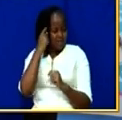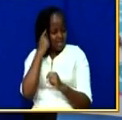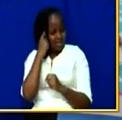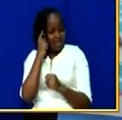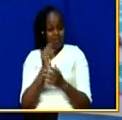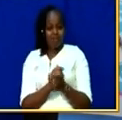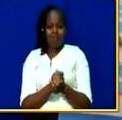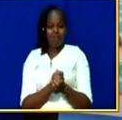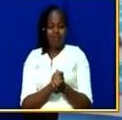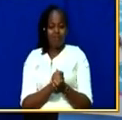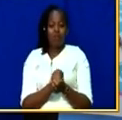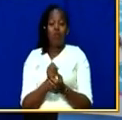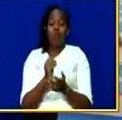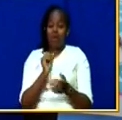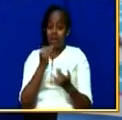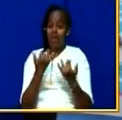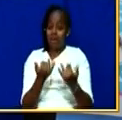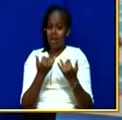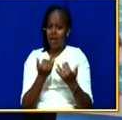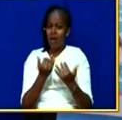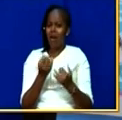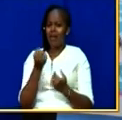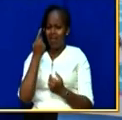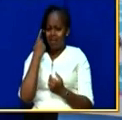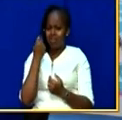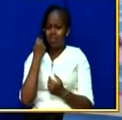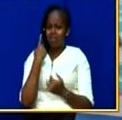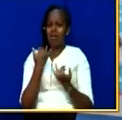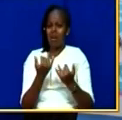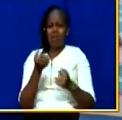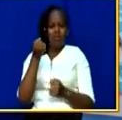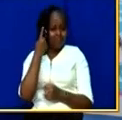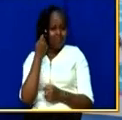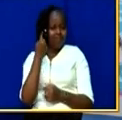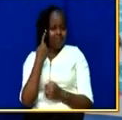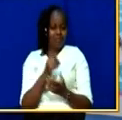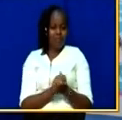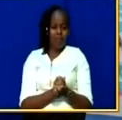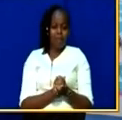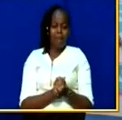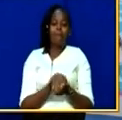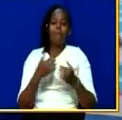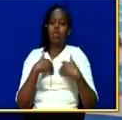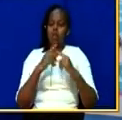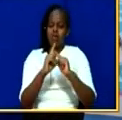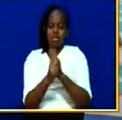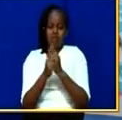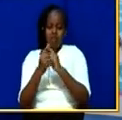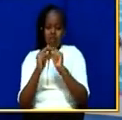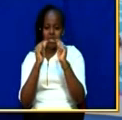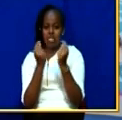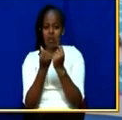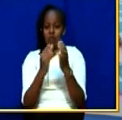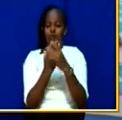Tiny Tiny now it's making seeded crops. now it's making sense. So we have various types of crops that